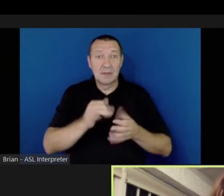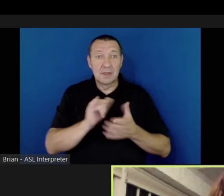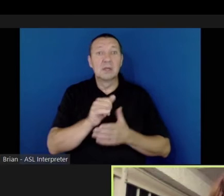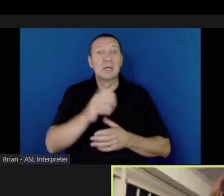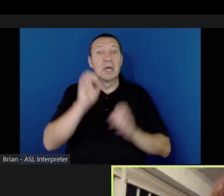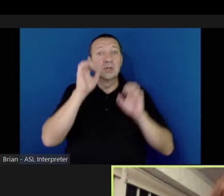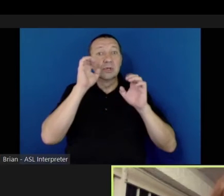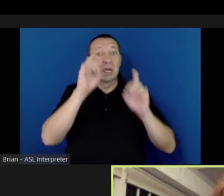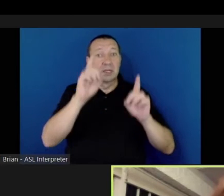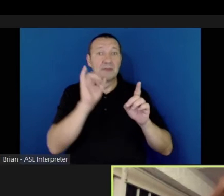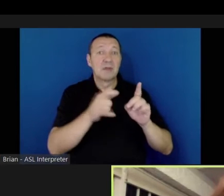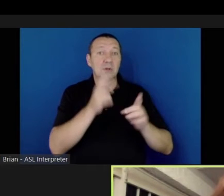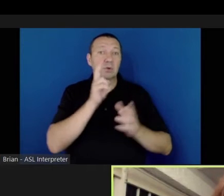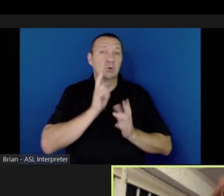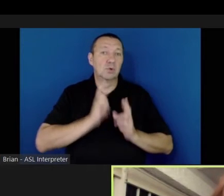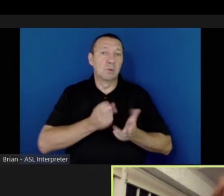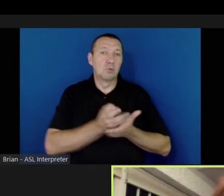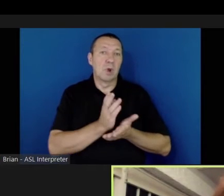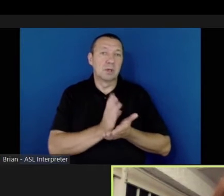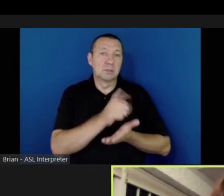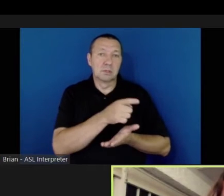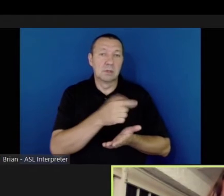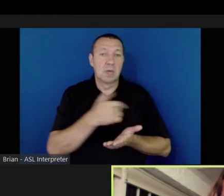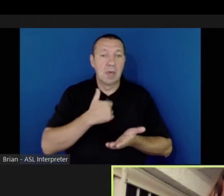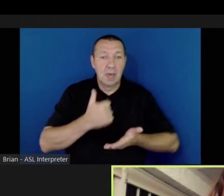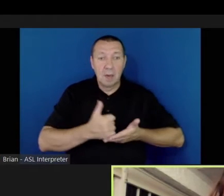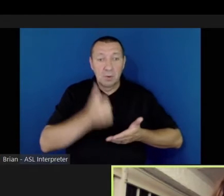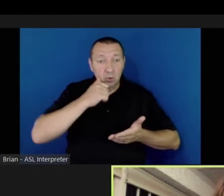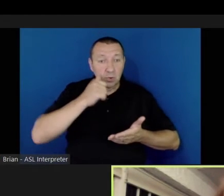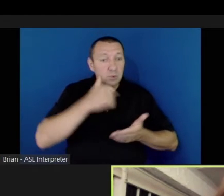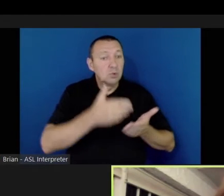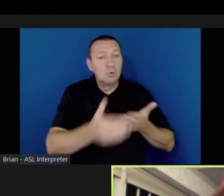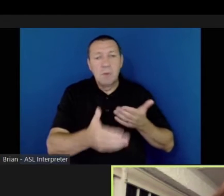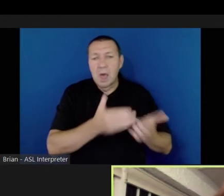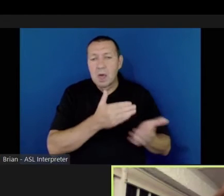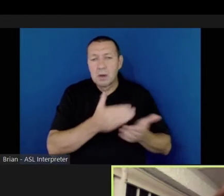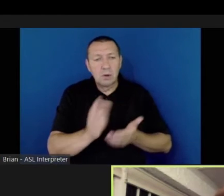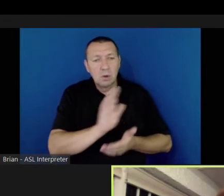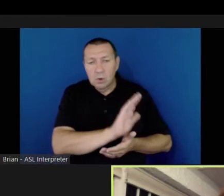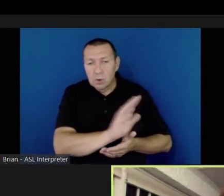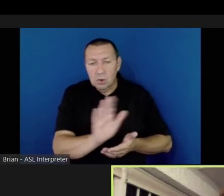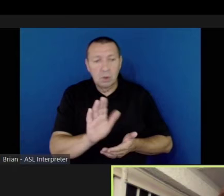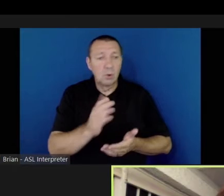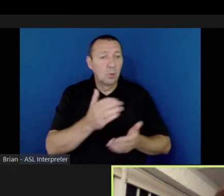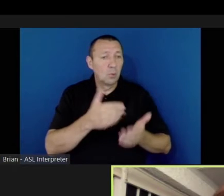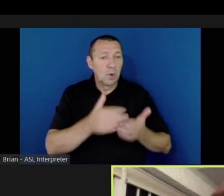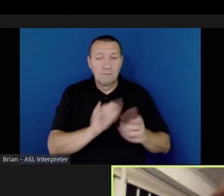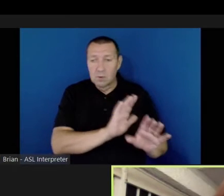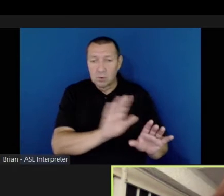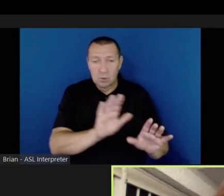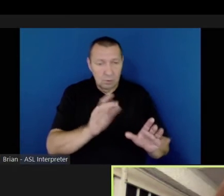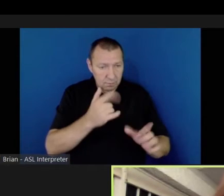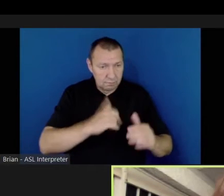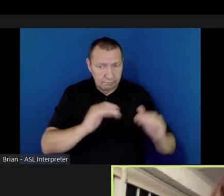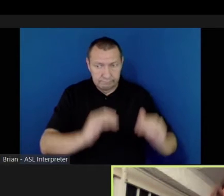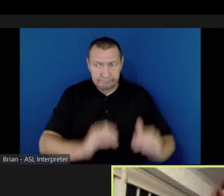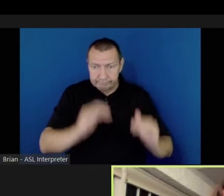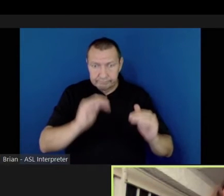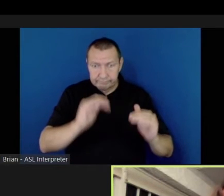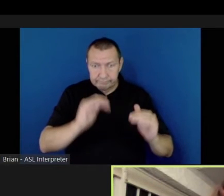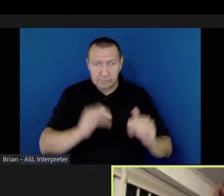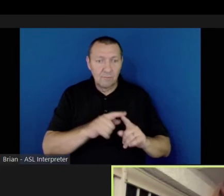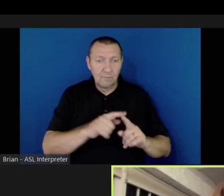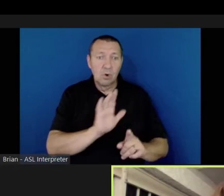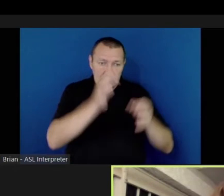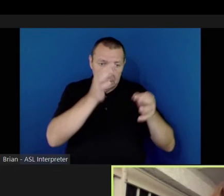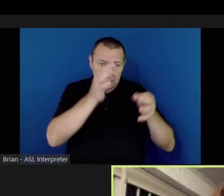right. It's about helping every girl, no matter where she's from or her condition, the ability to decide for herself her own